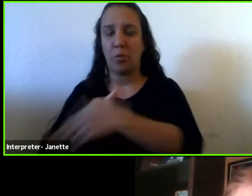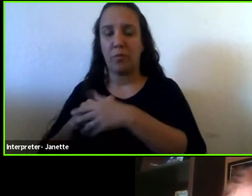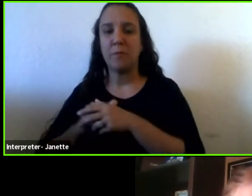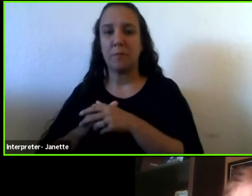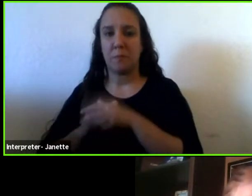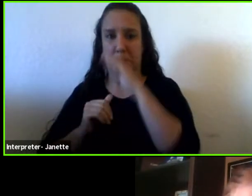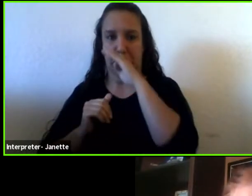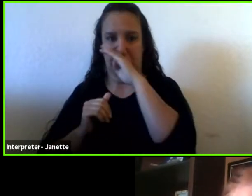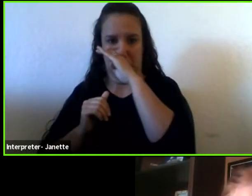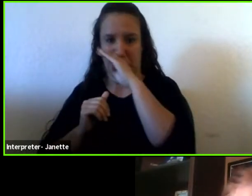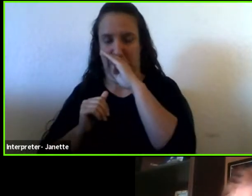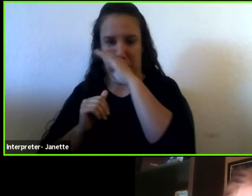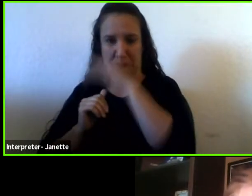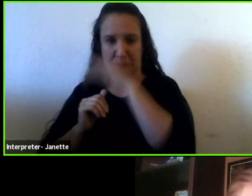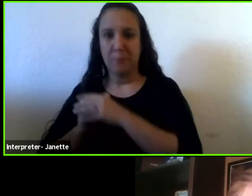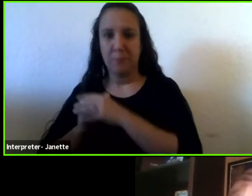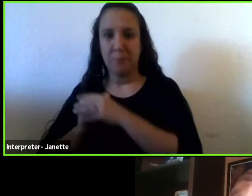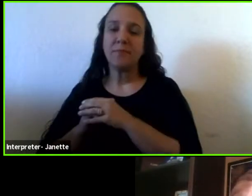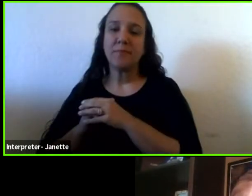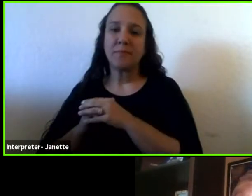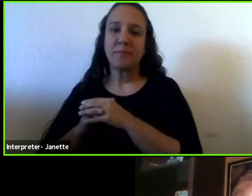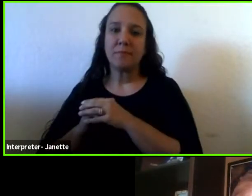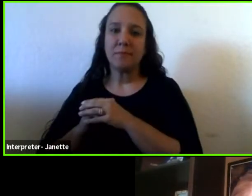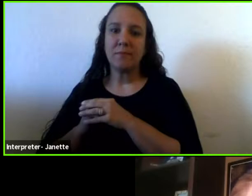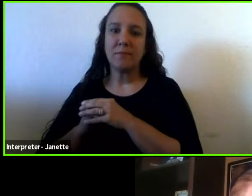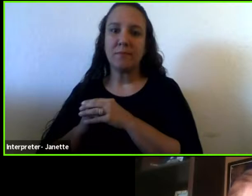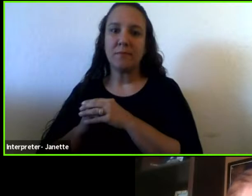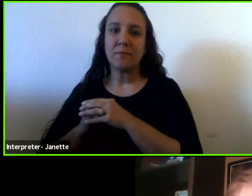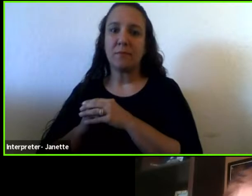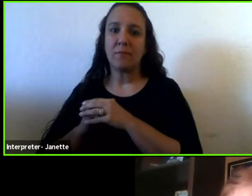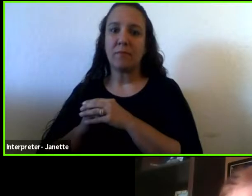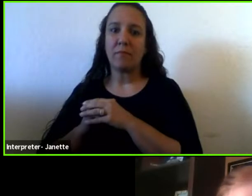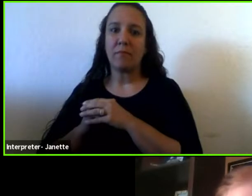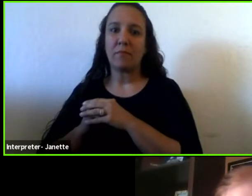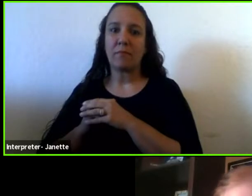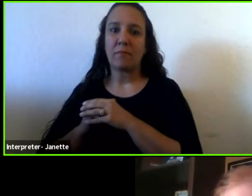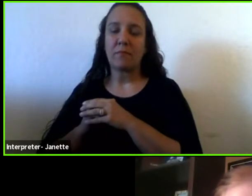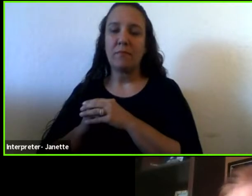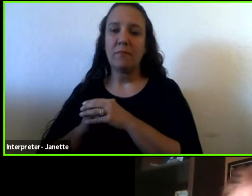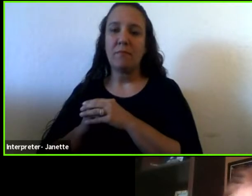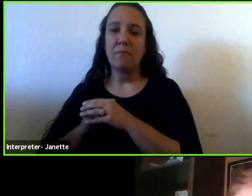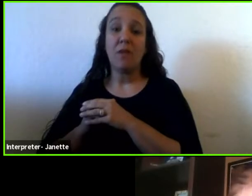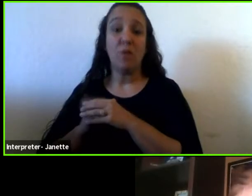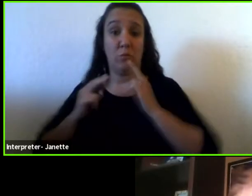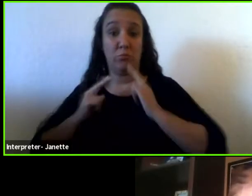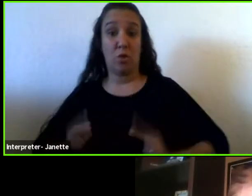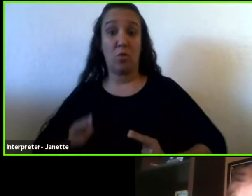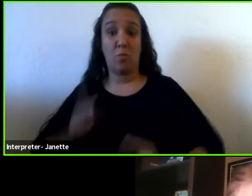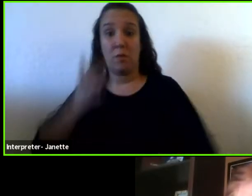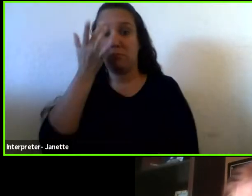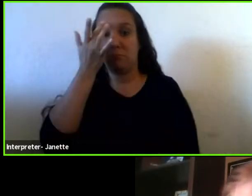great ambassador for our company. You know, the last thing I'll just say is that human intelligence